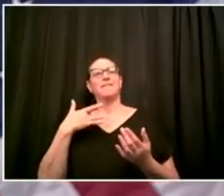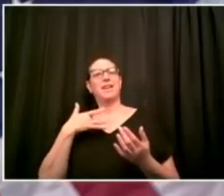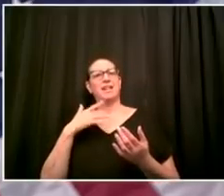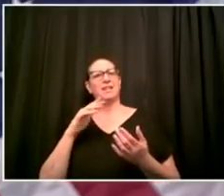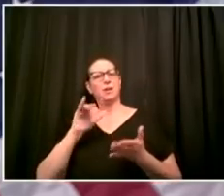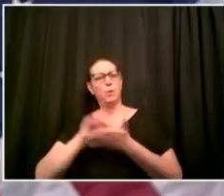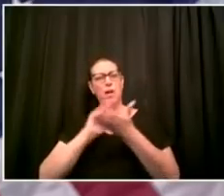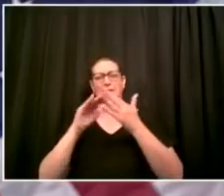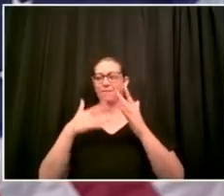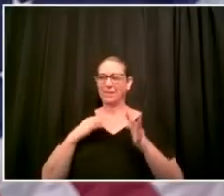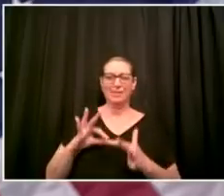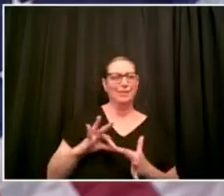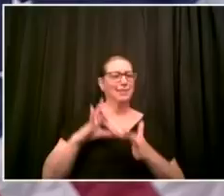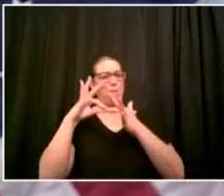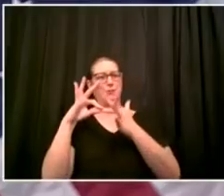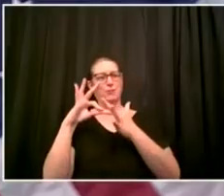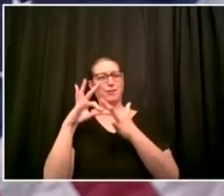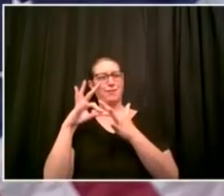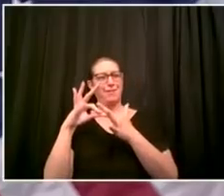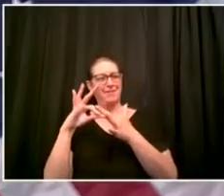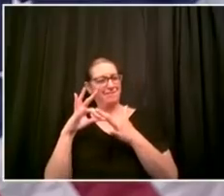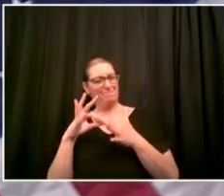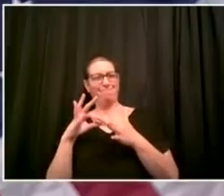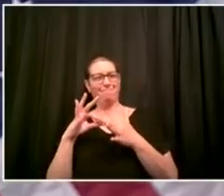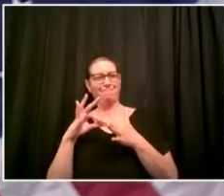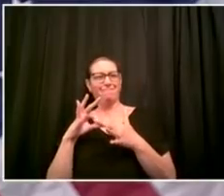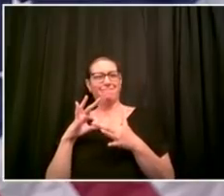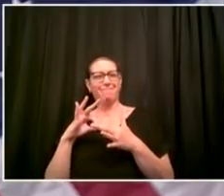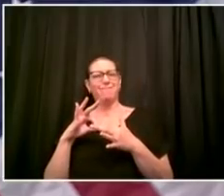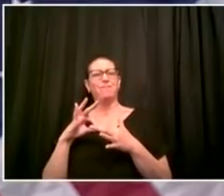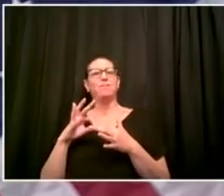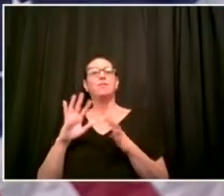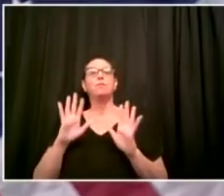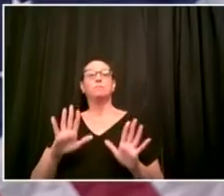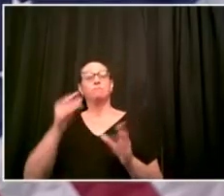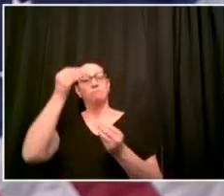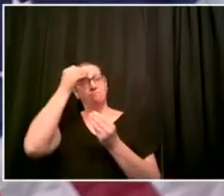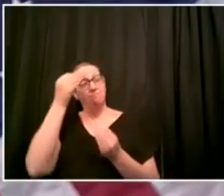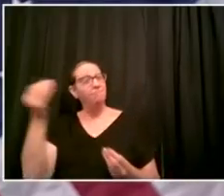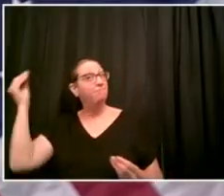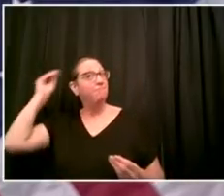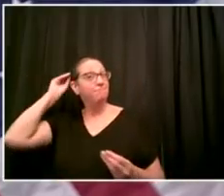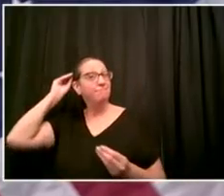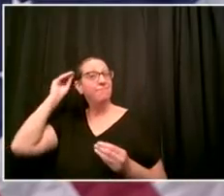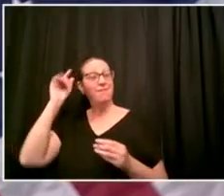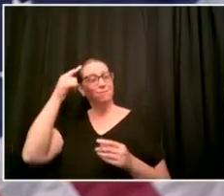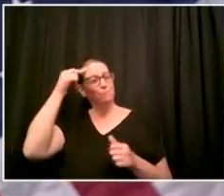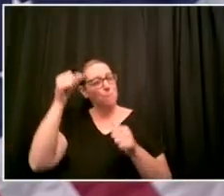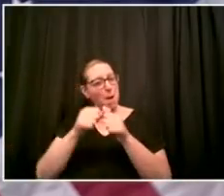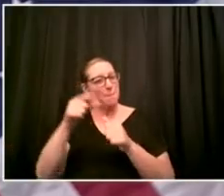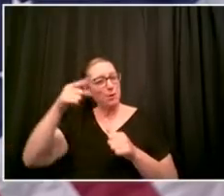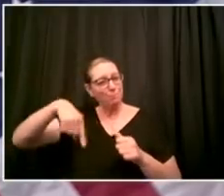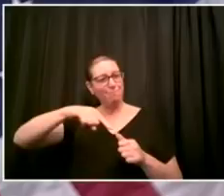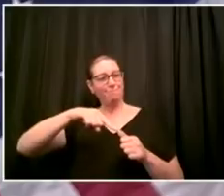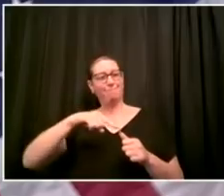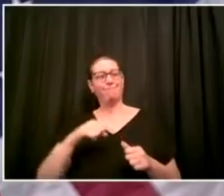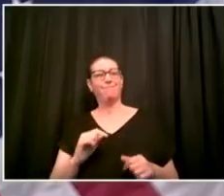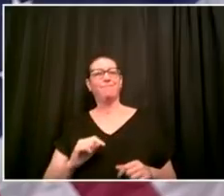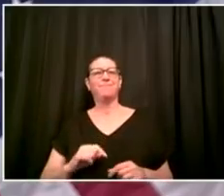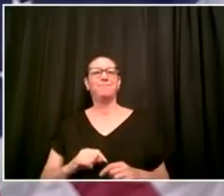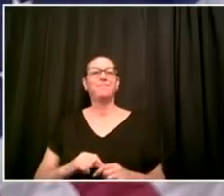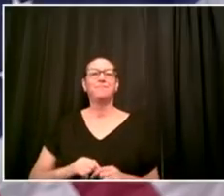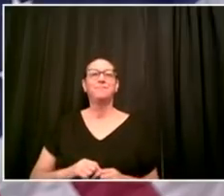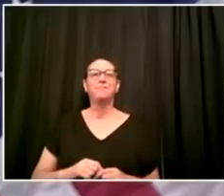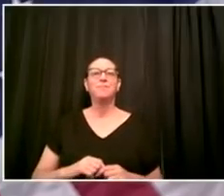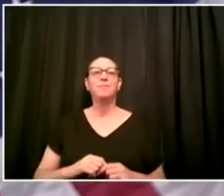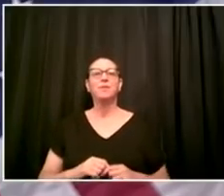amazing. So keep that in perspective as well. So everyone, as we conclude, look, and I